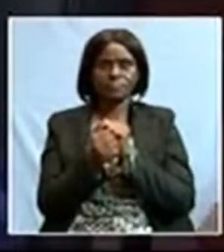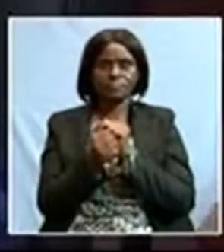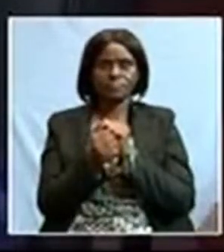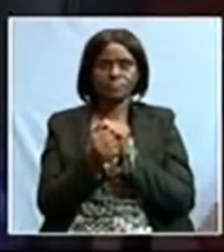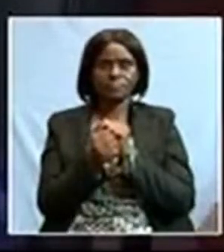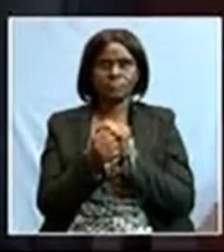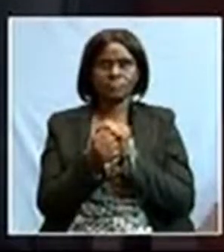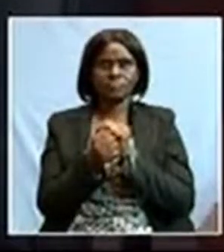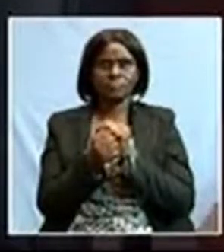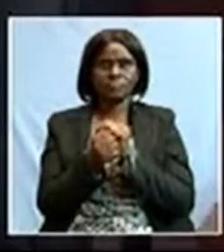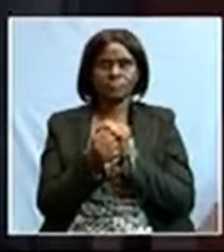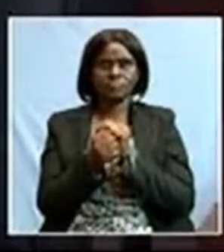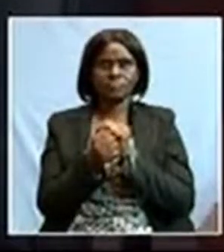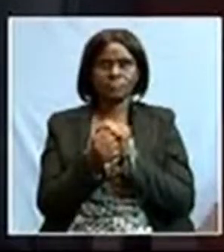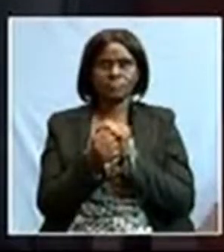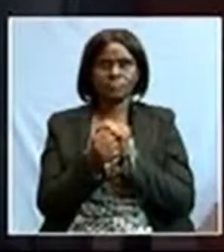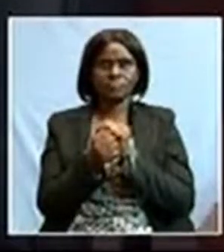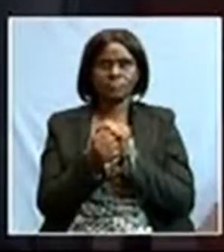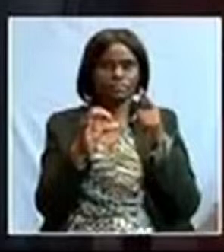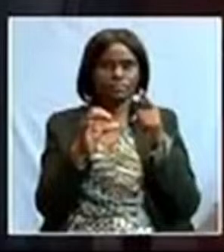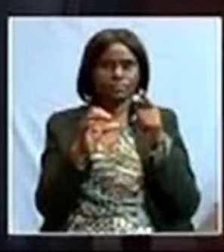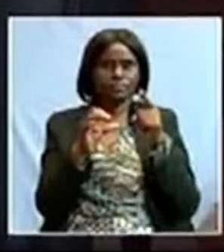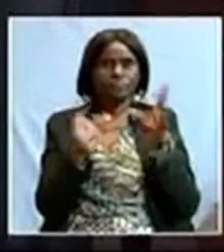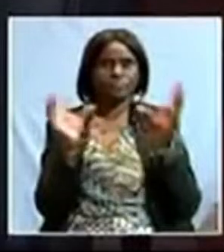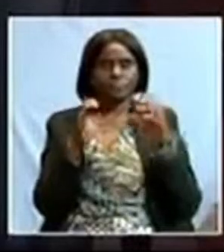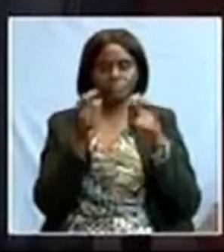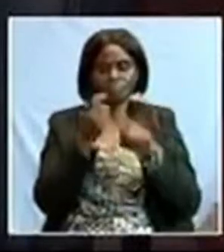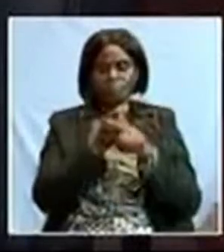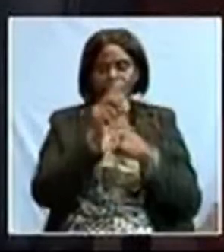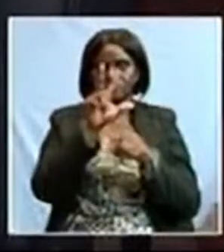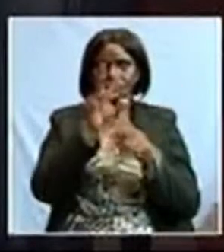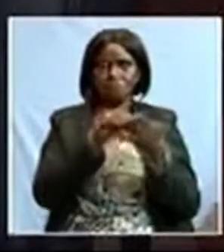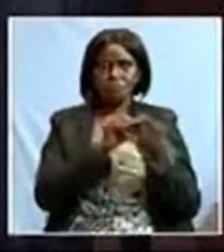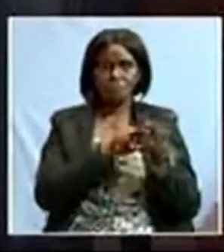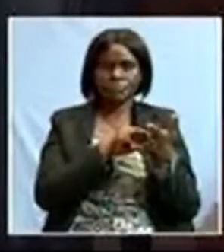that Council, out of